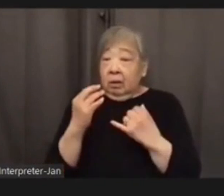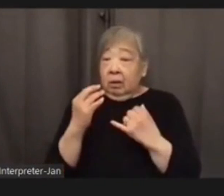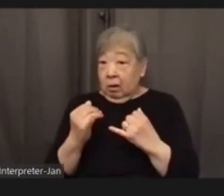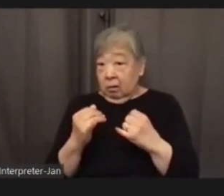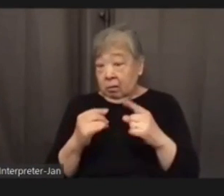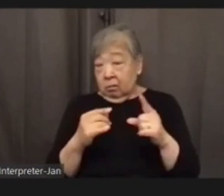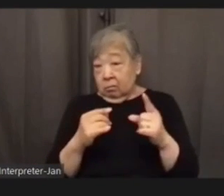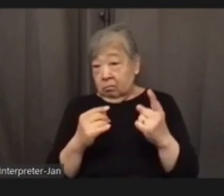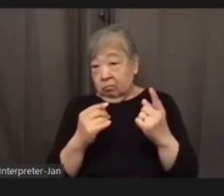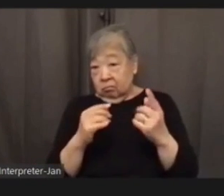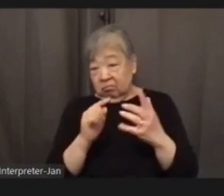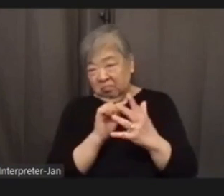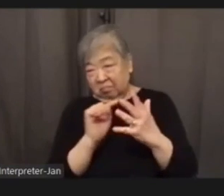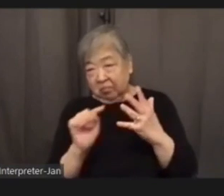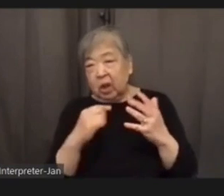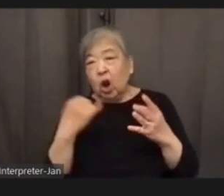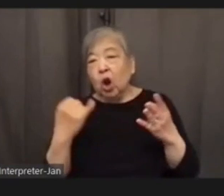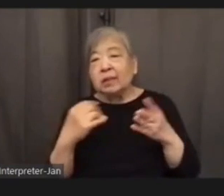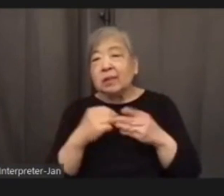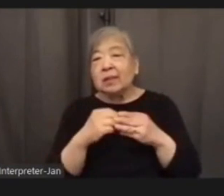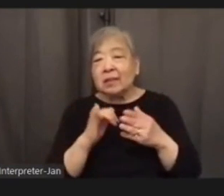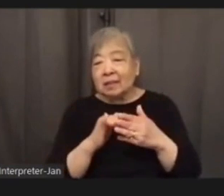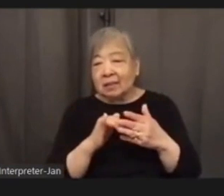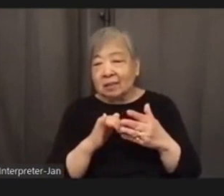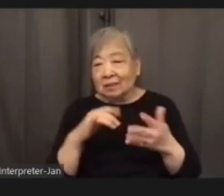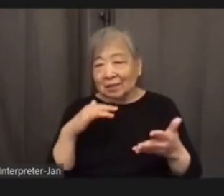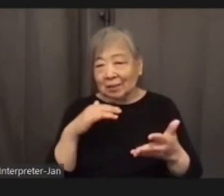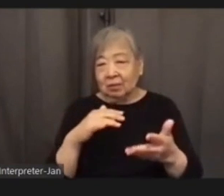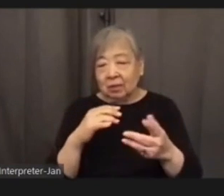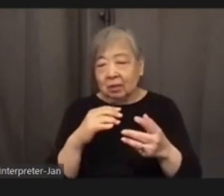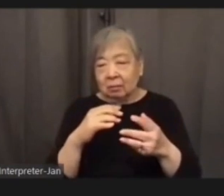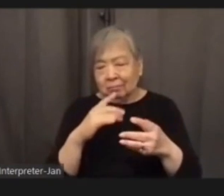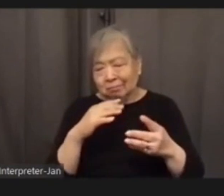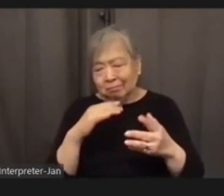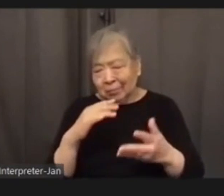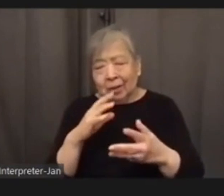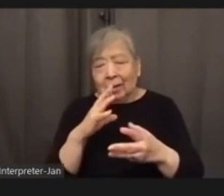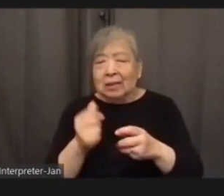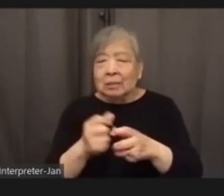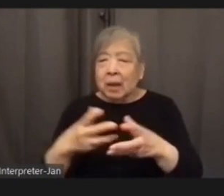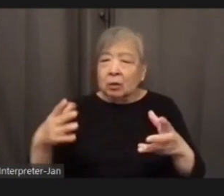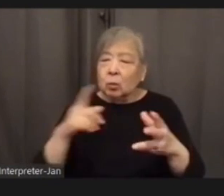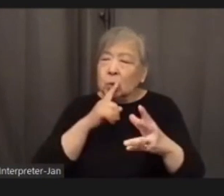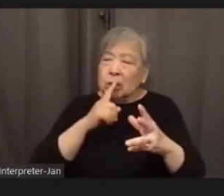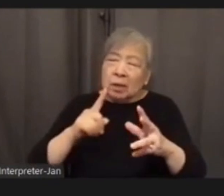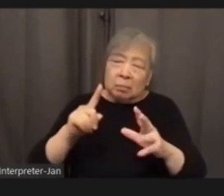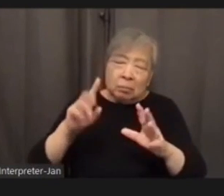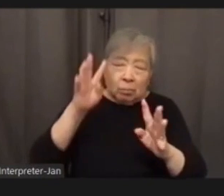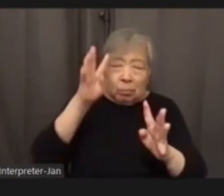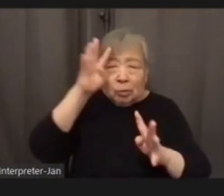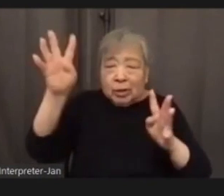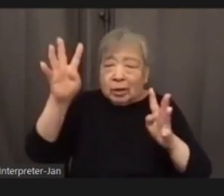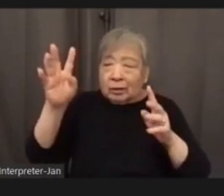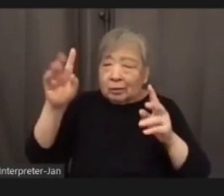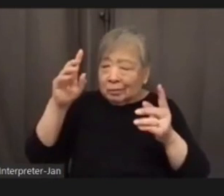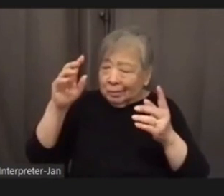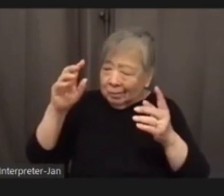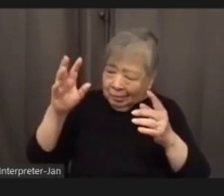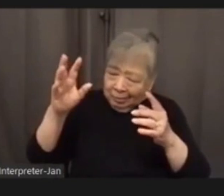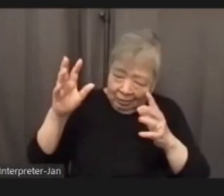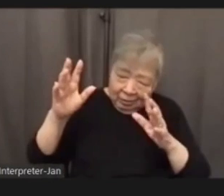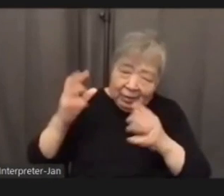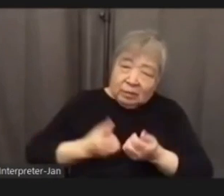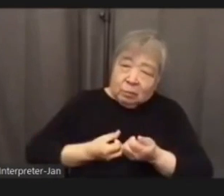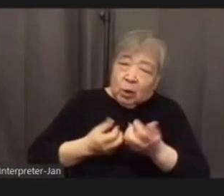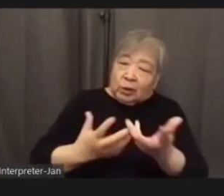featured artists in the series expand the U.S. American soundscape through really brilliantly creative explorations